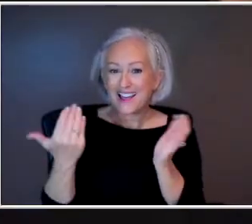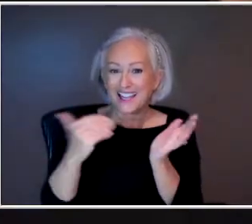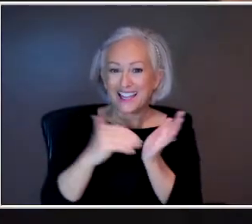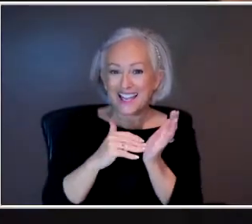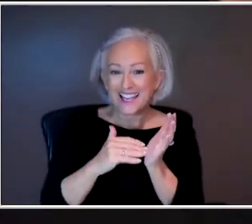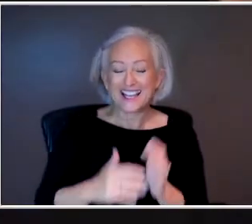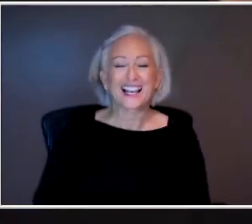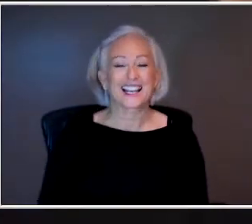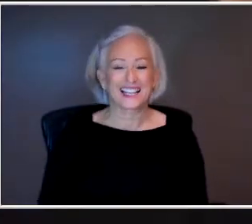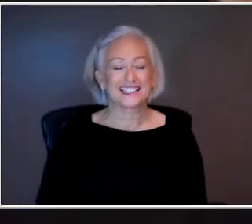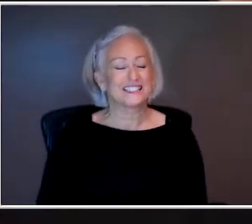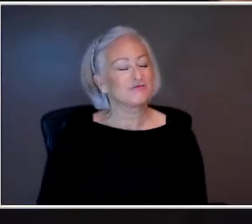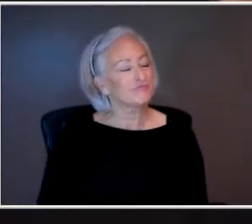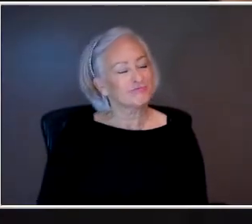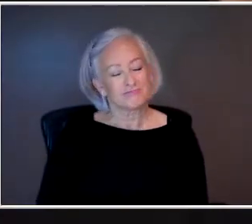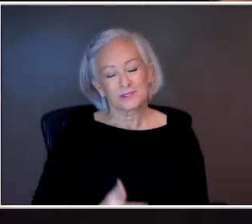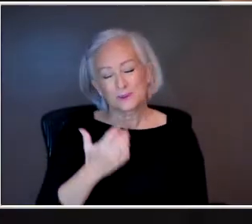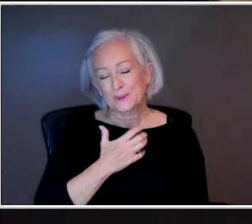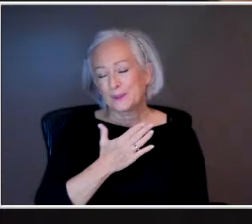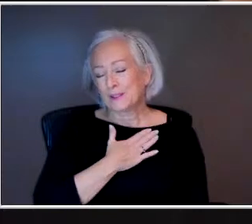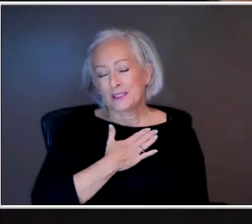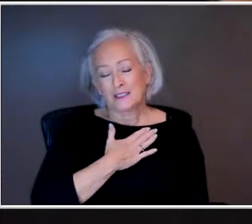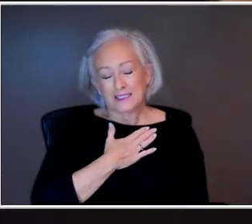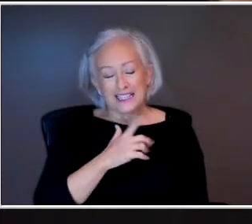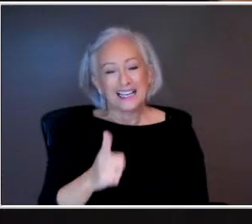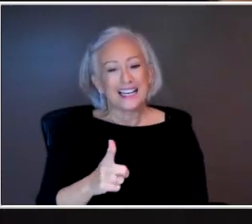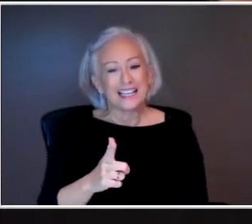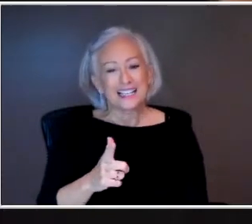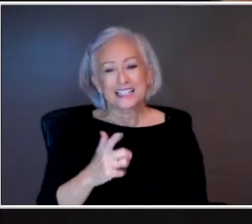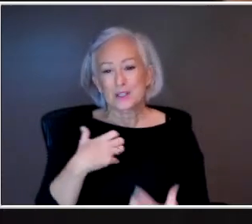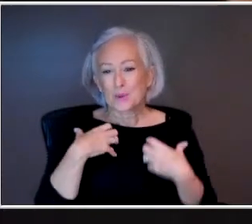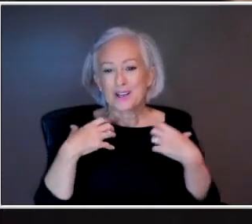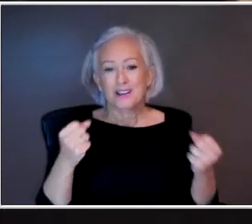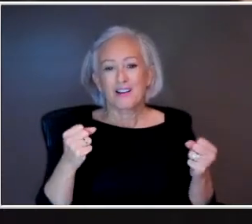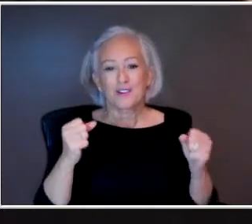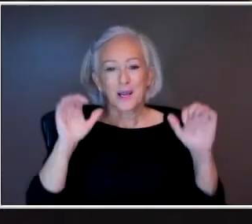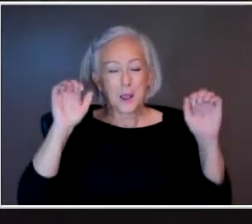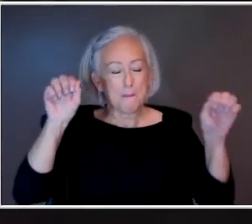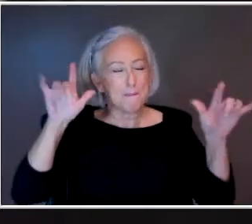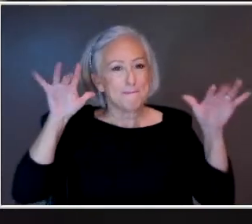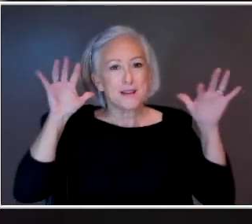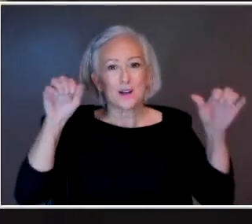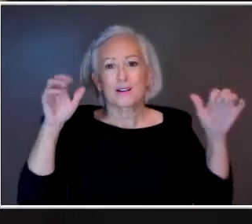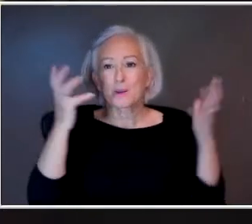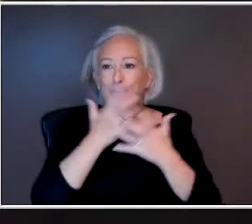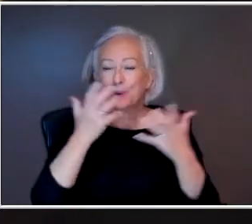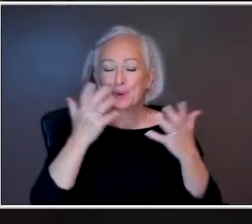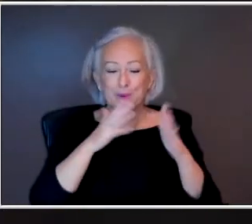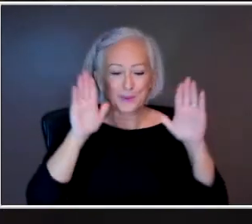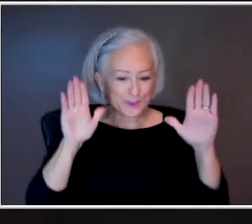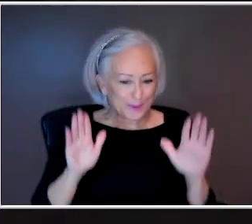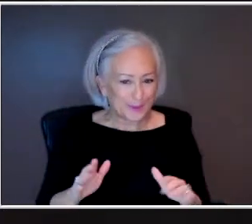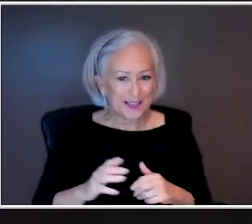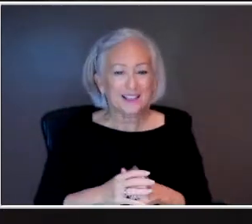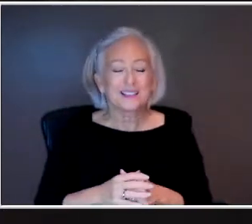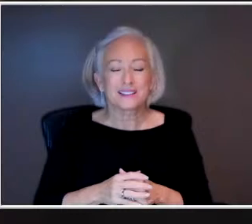Honestly, his recovery has been a miracle and so phenomenal to watch. And people have told me numerous times